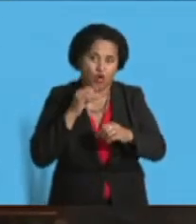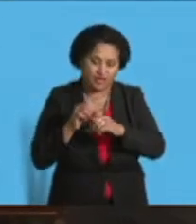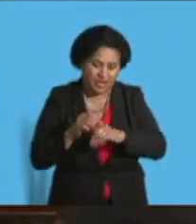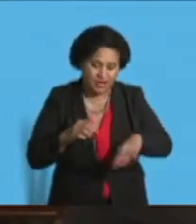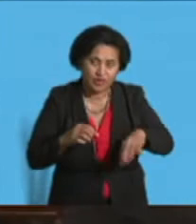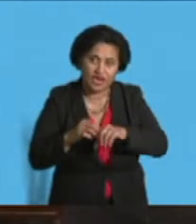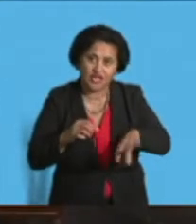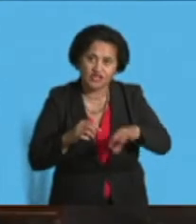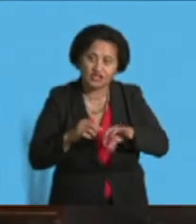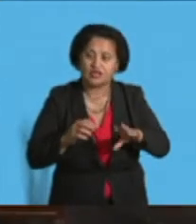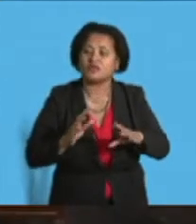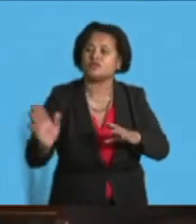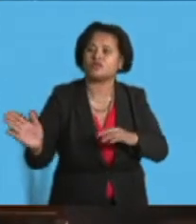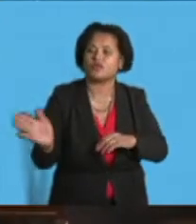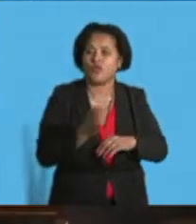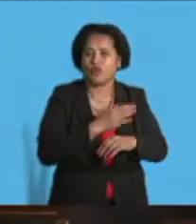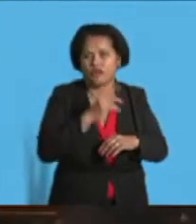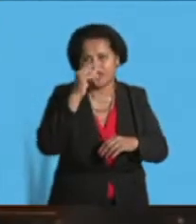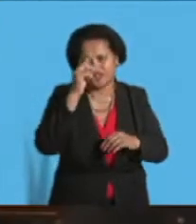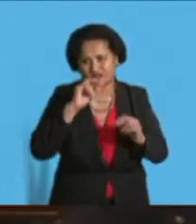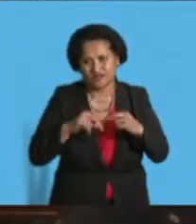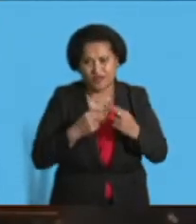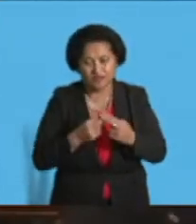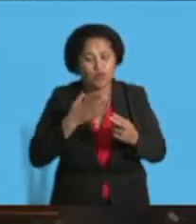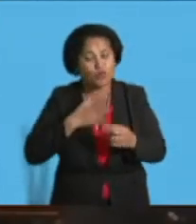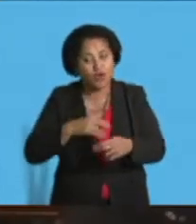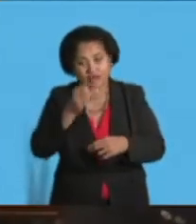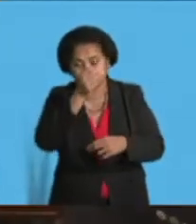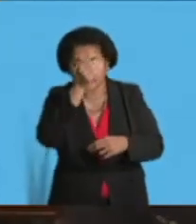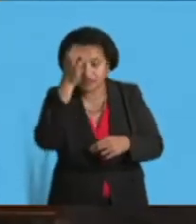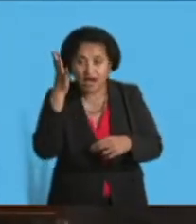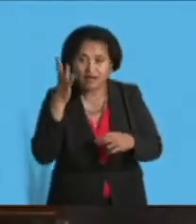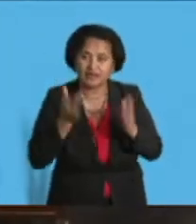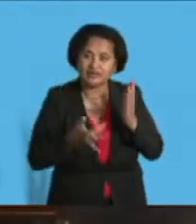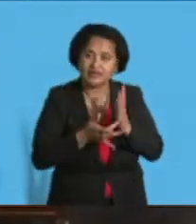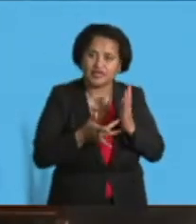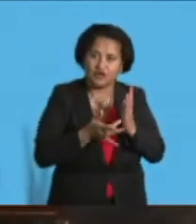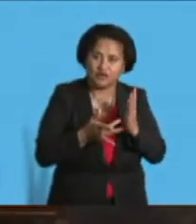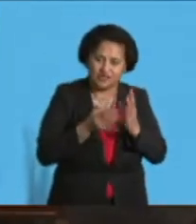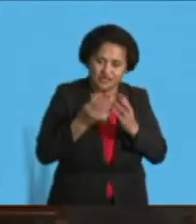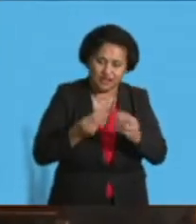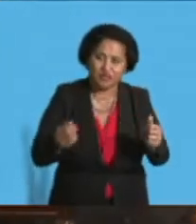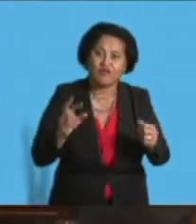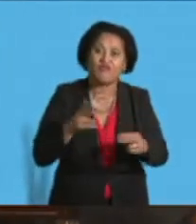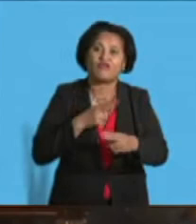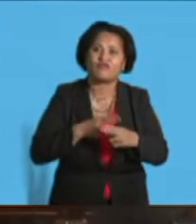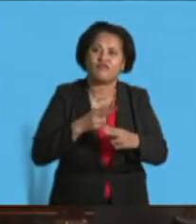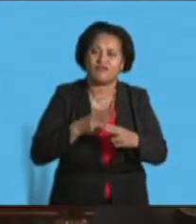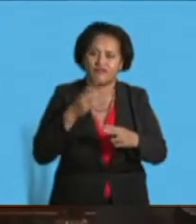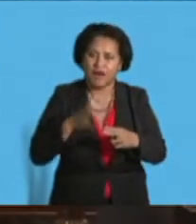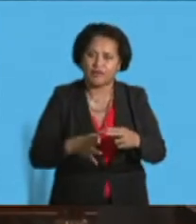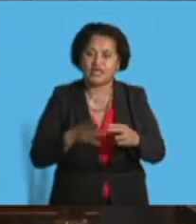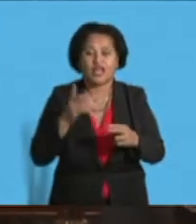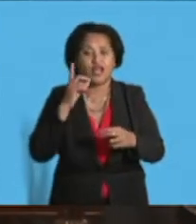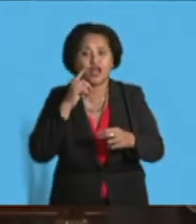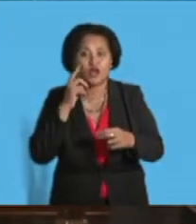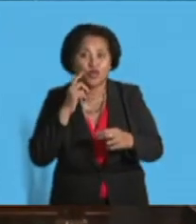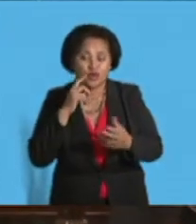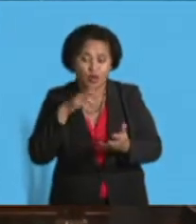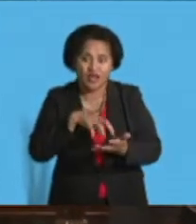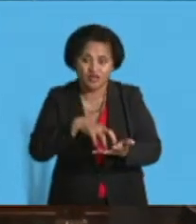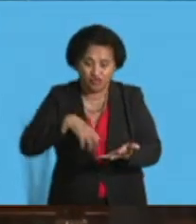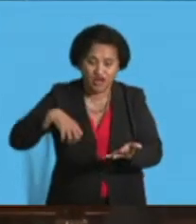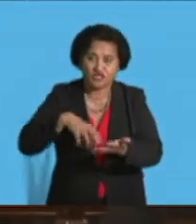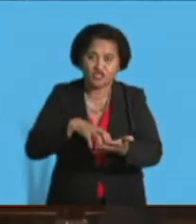system, introduction of smart agricultural technology solutions for seasonal farmers, and waterway dredging, riverbank and coastal